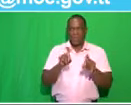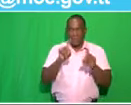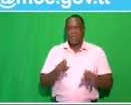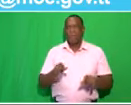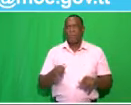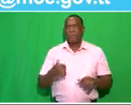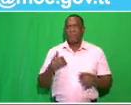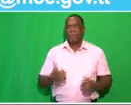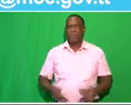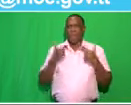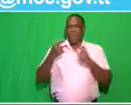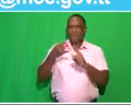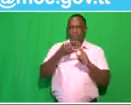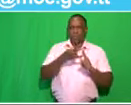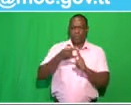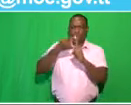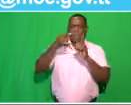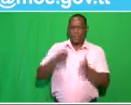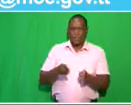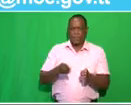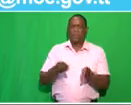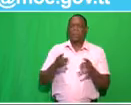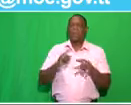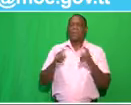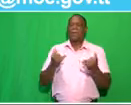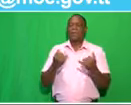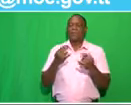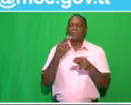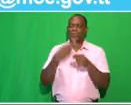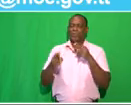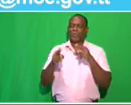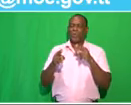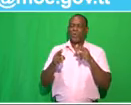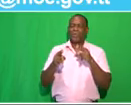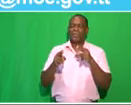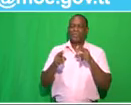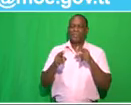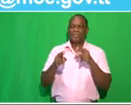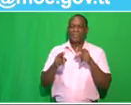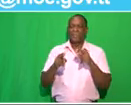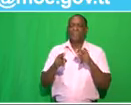we are going to take a very short break. And when we come back, we will take